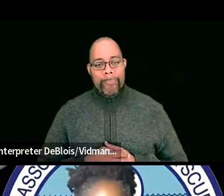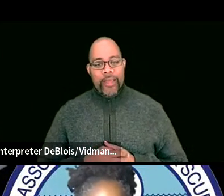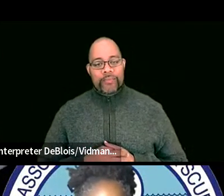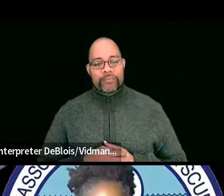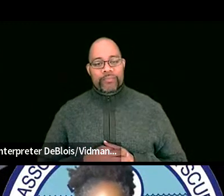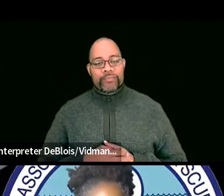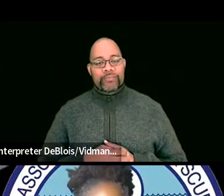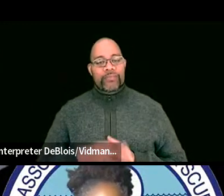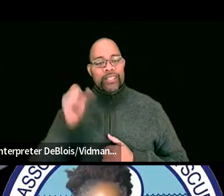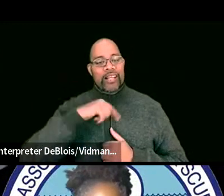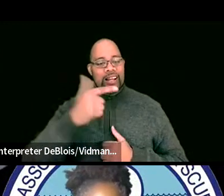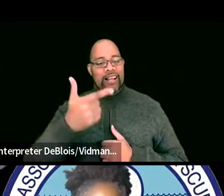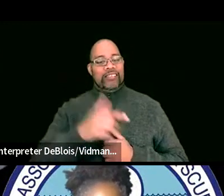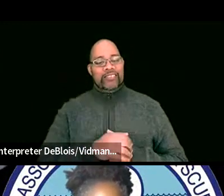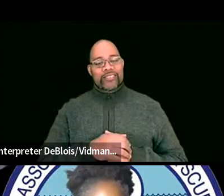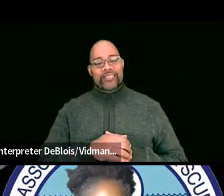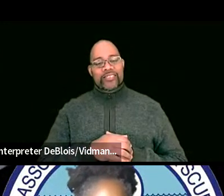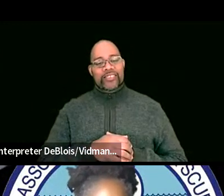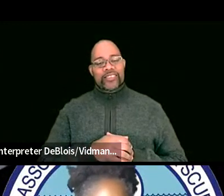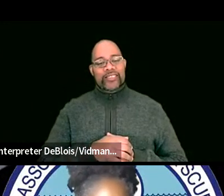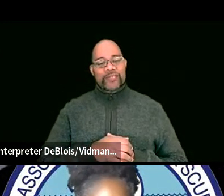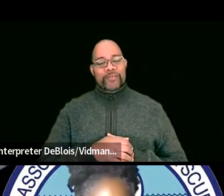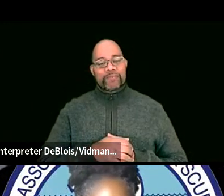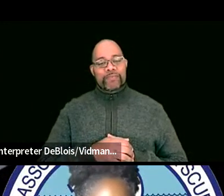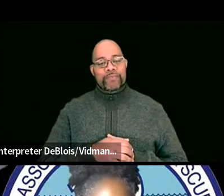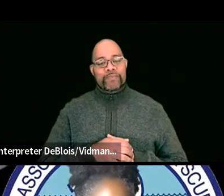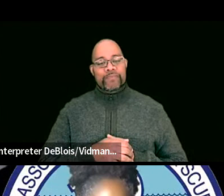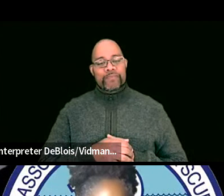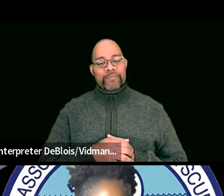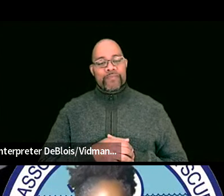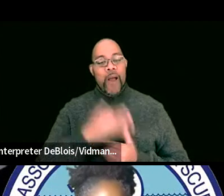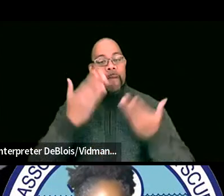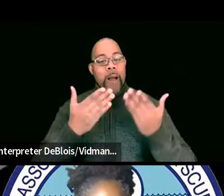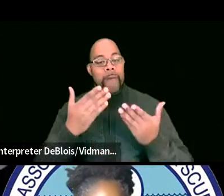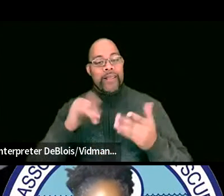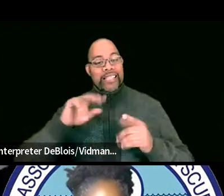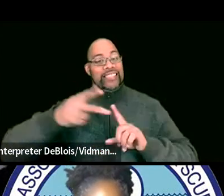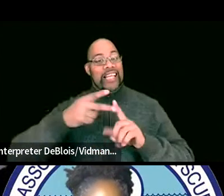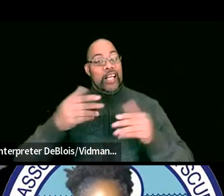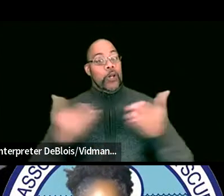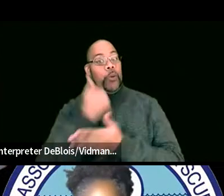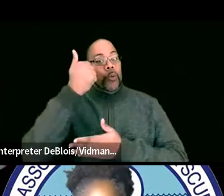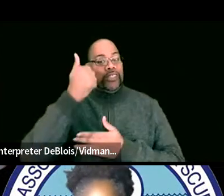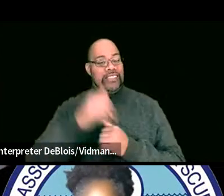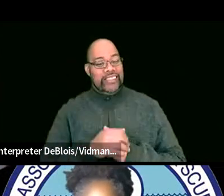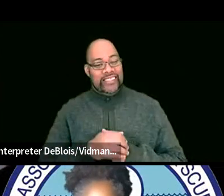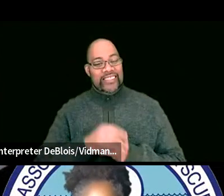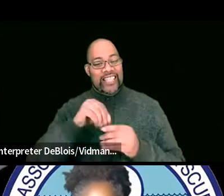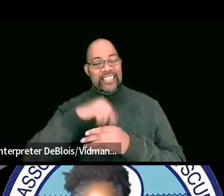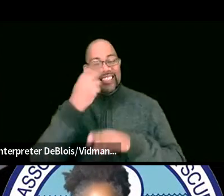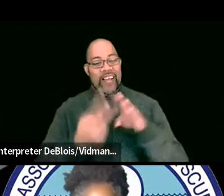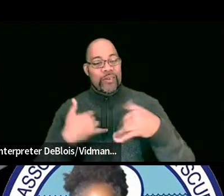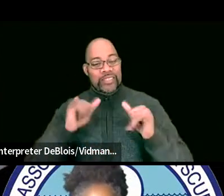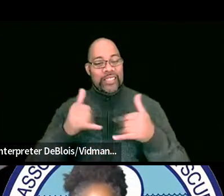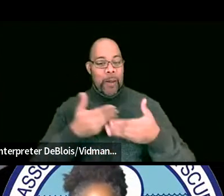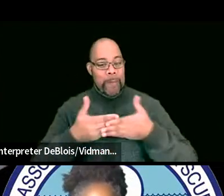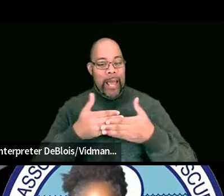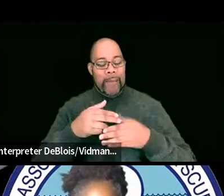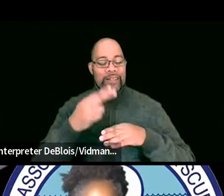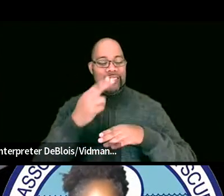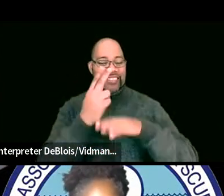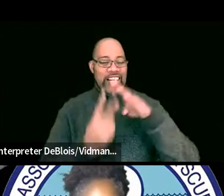Yeah, I guess I'll go next. I'm probably the second newest into diving. I'm still a baby